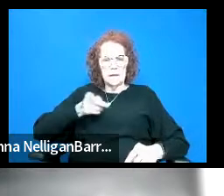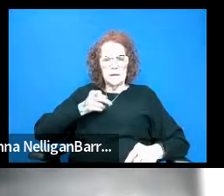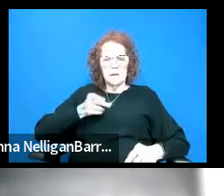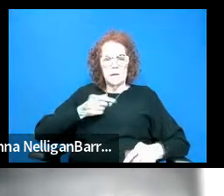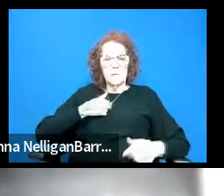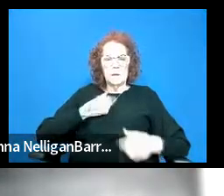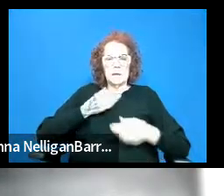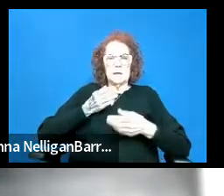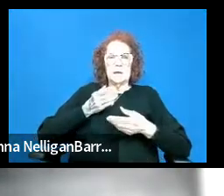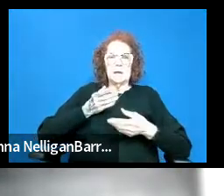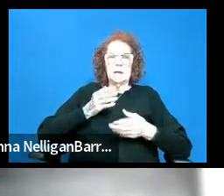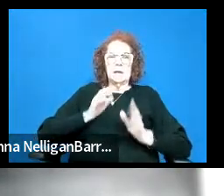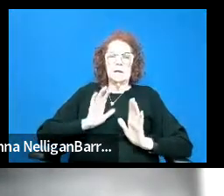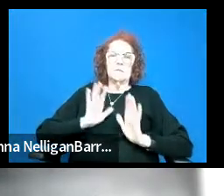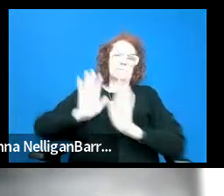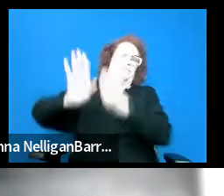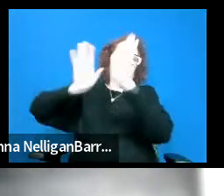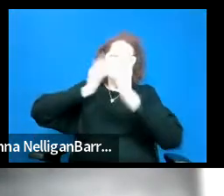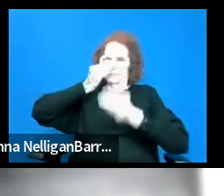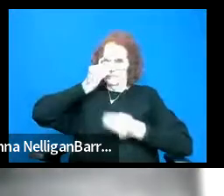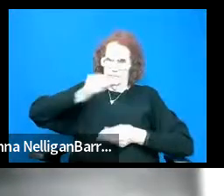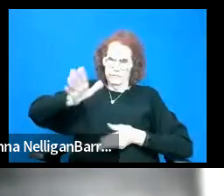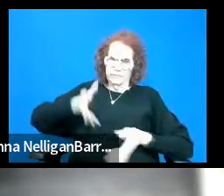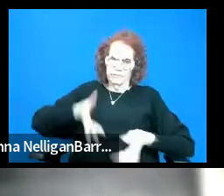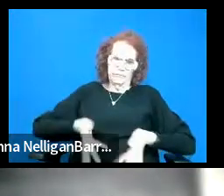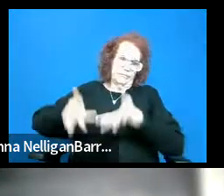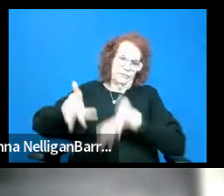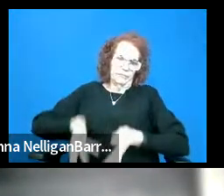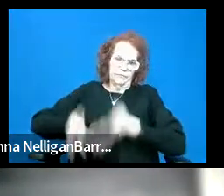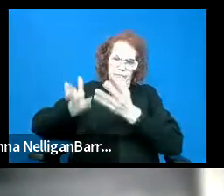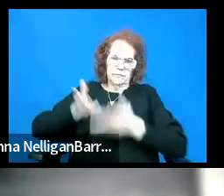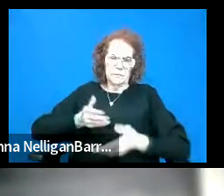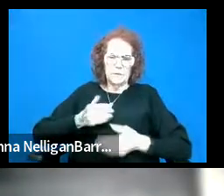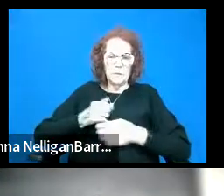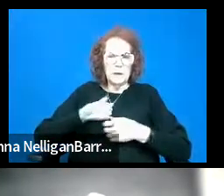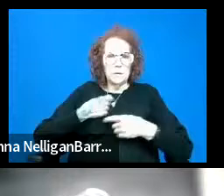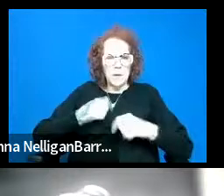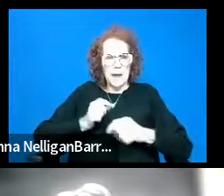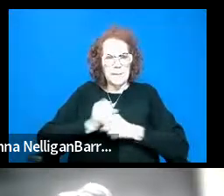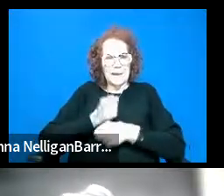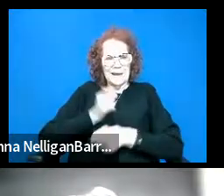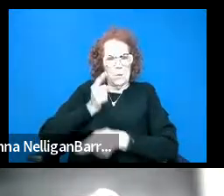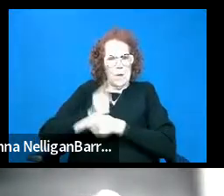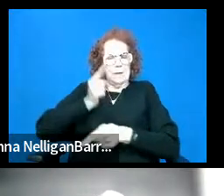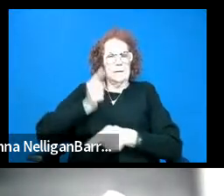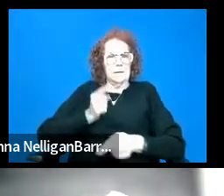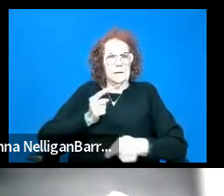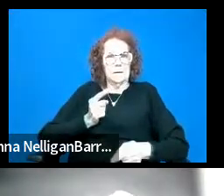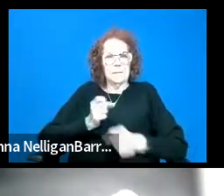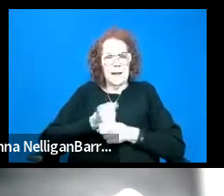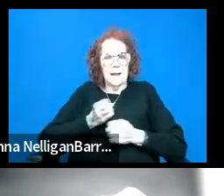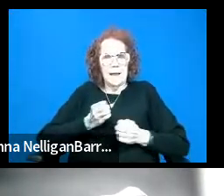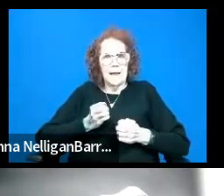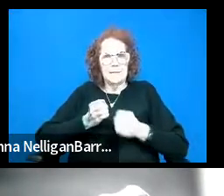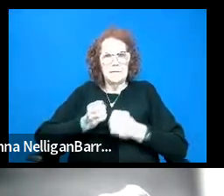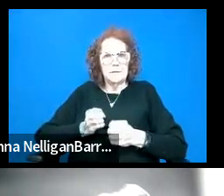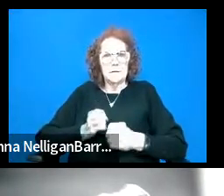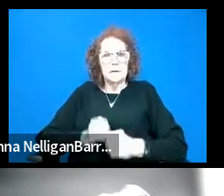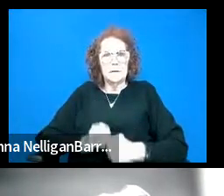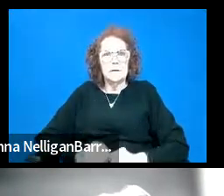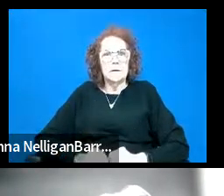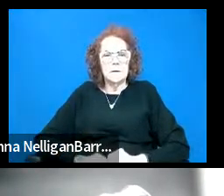sure we get it right. Appreciate it. Thank you. Right, Councilmember Gruber, followed by Councilmember Pio.